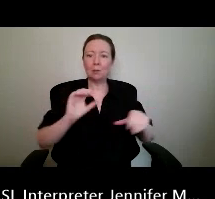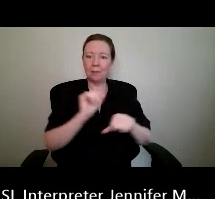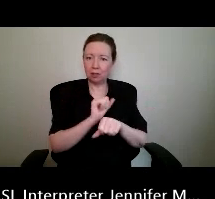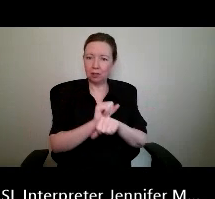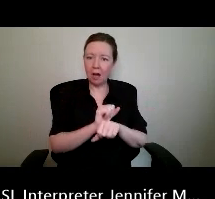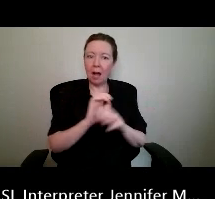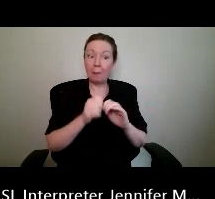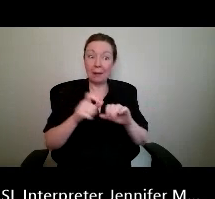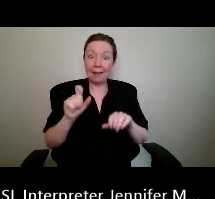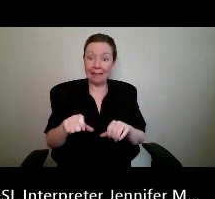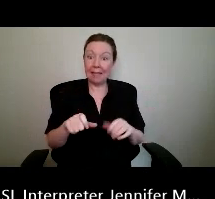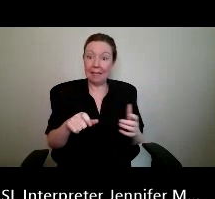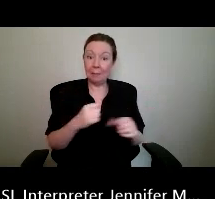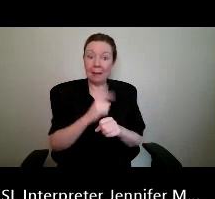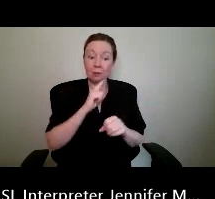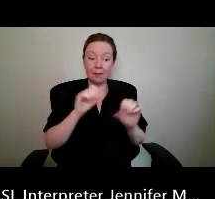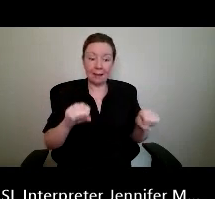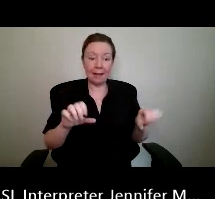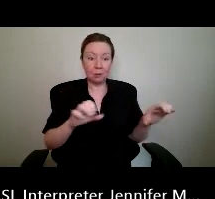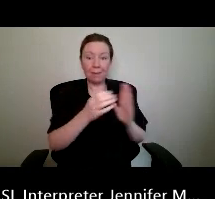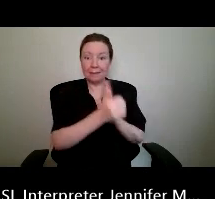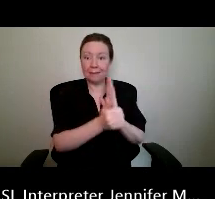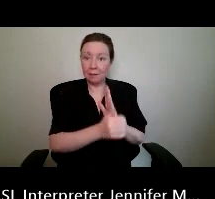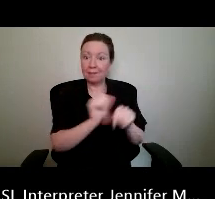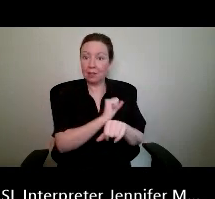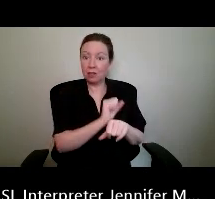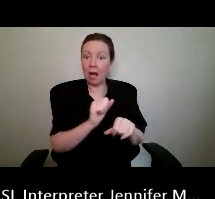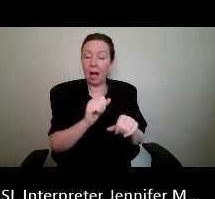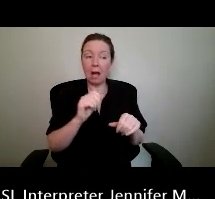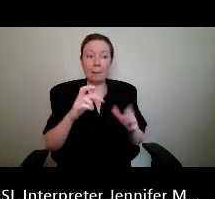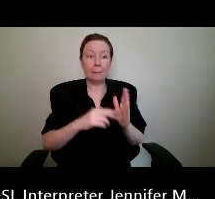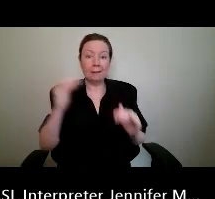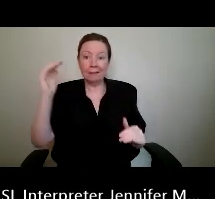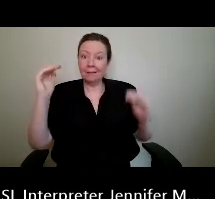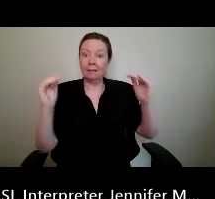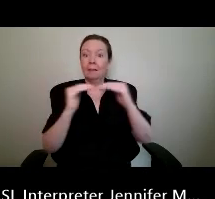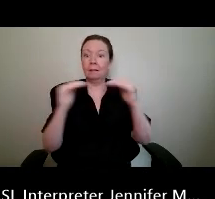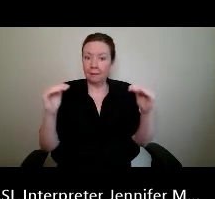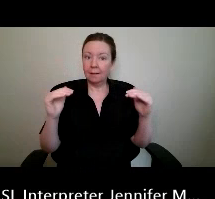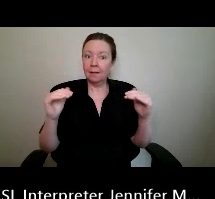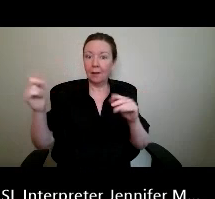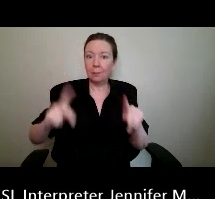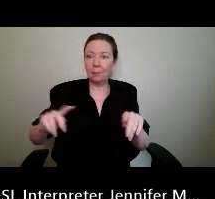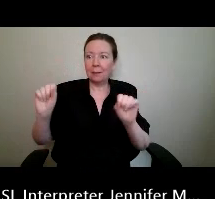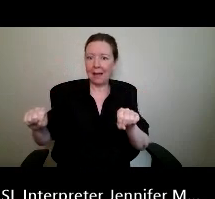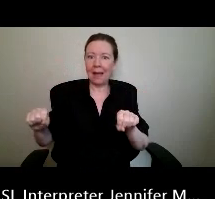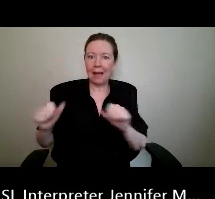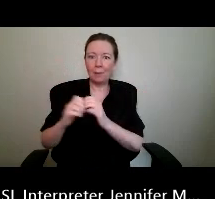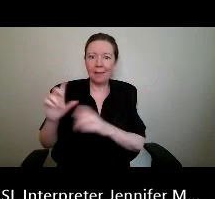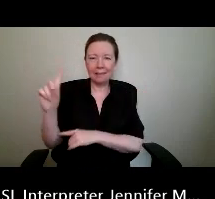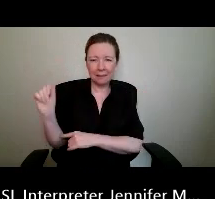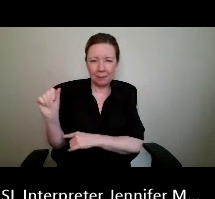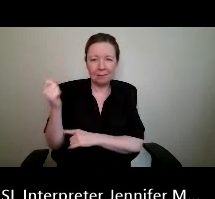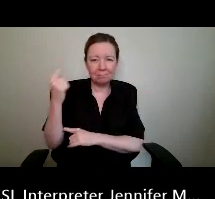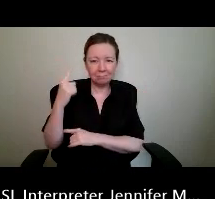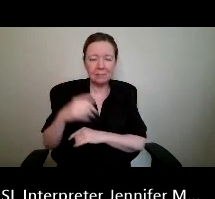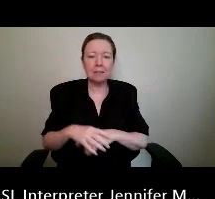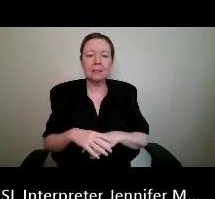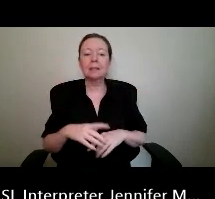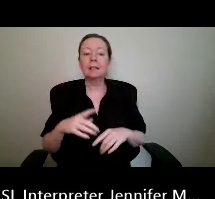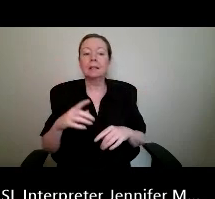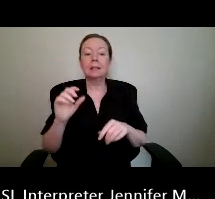they need to, that kind of levels the playing field compared to other people without that disability. But